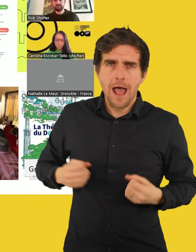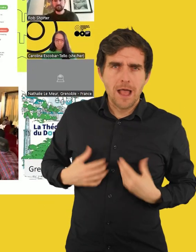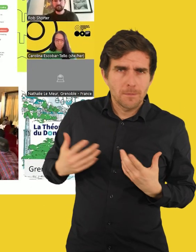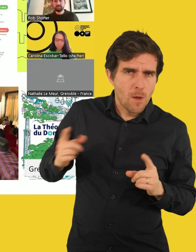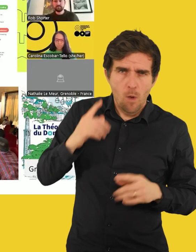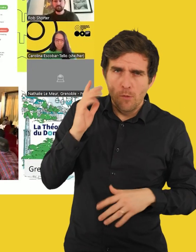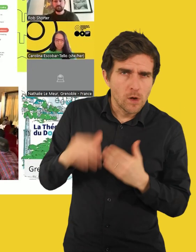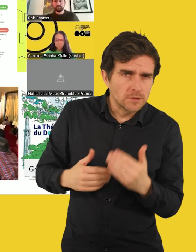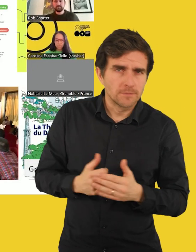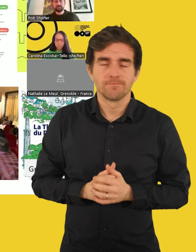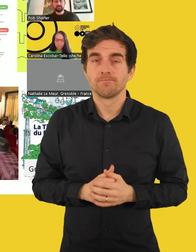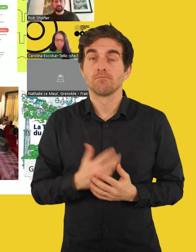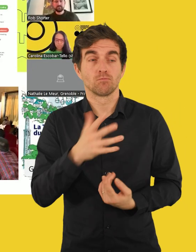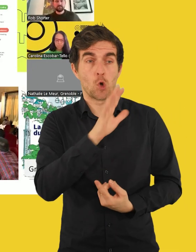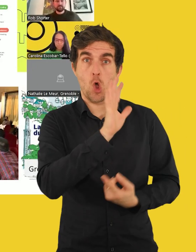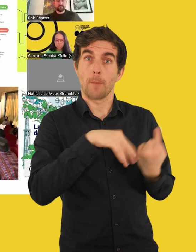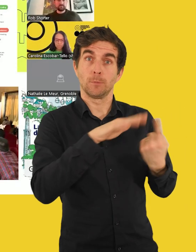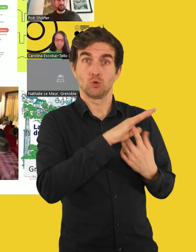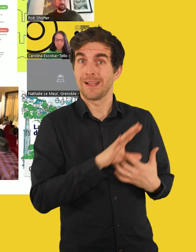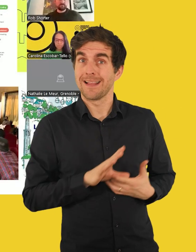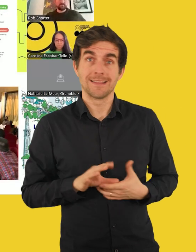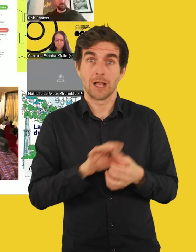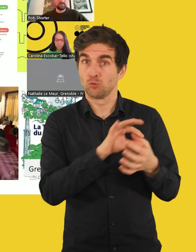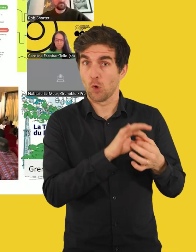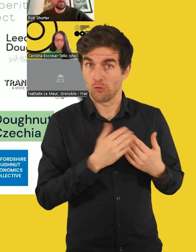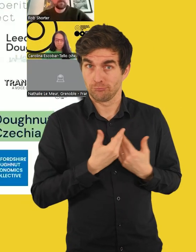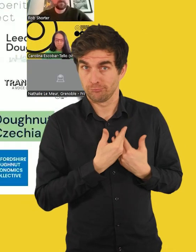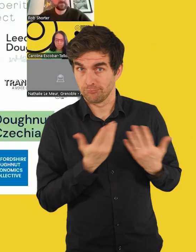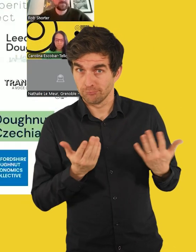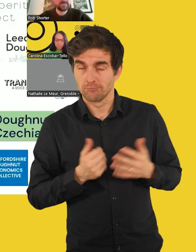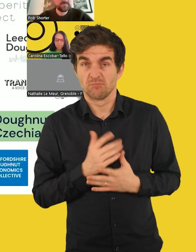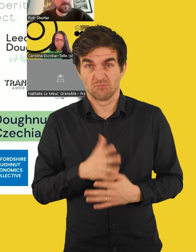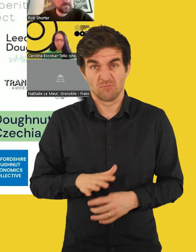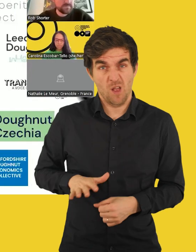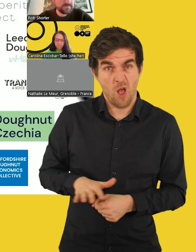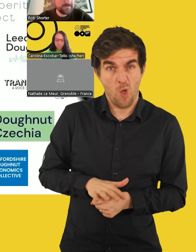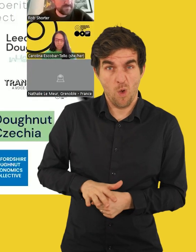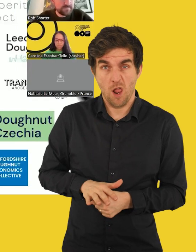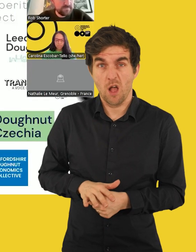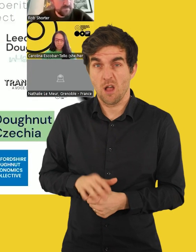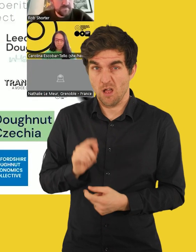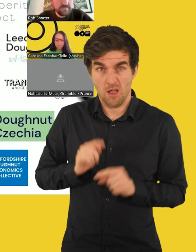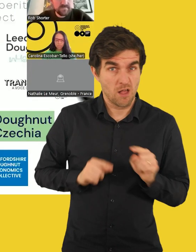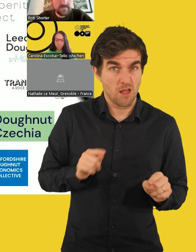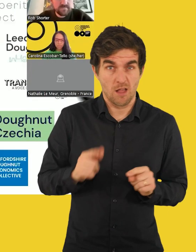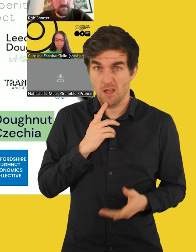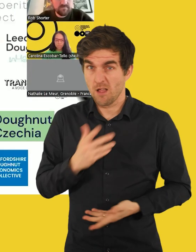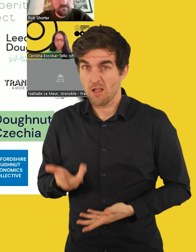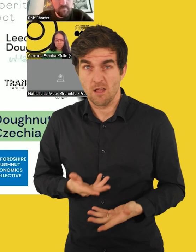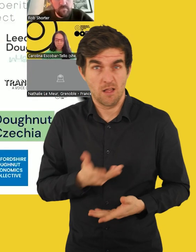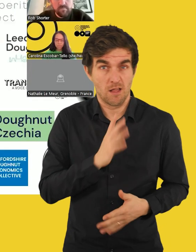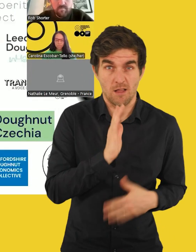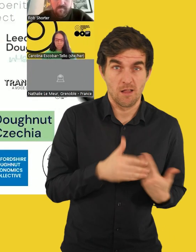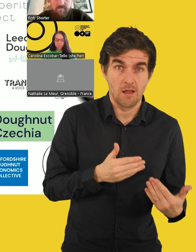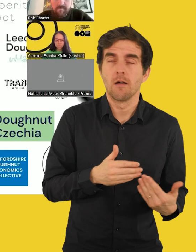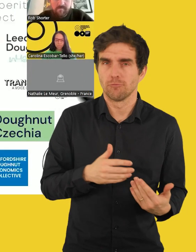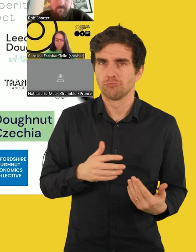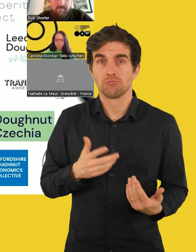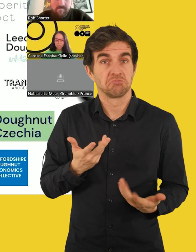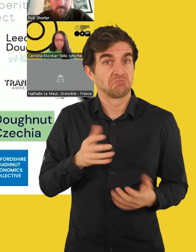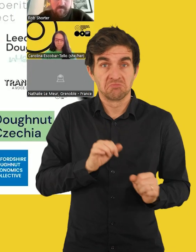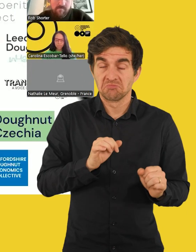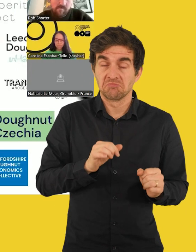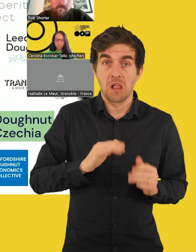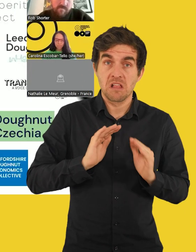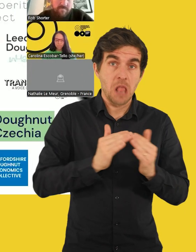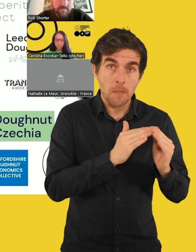elsewhere. Let's go to the community networks, the local place-based networks that have